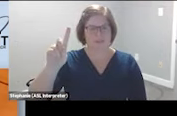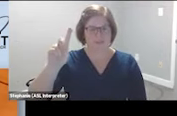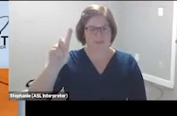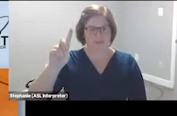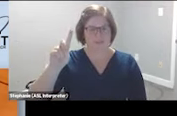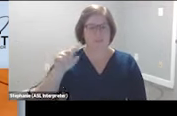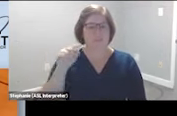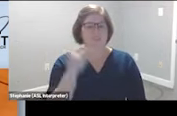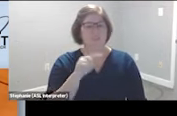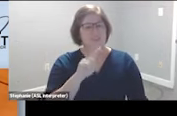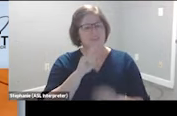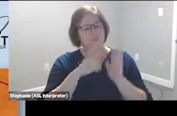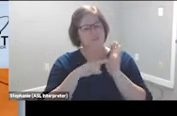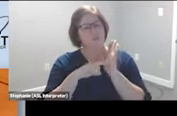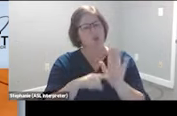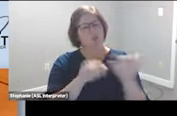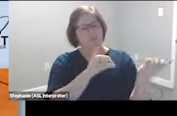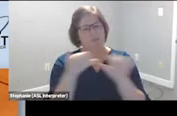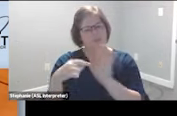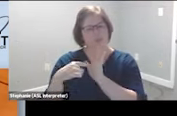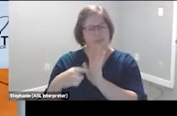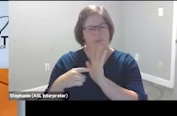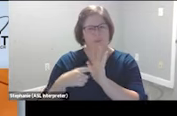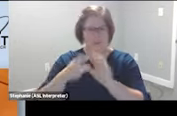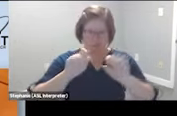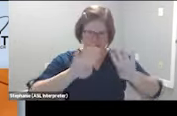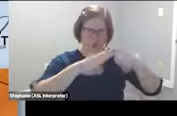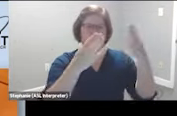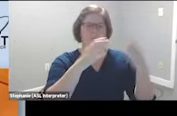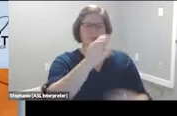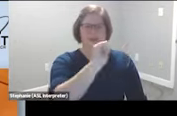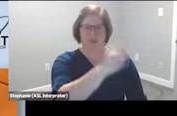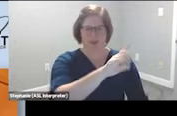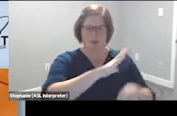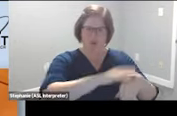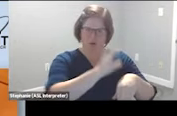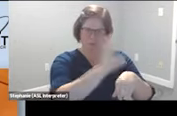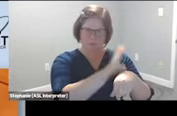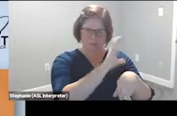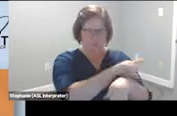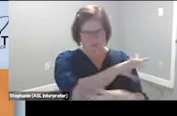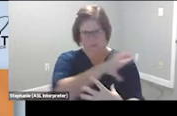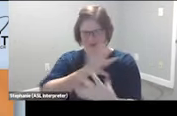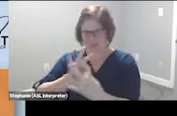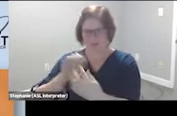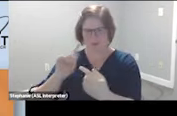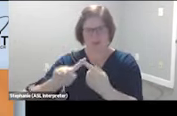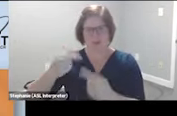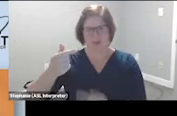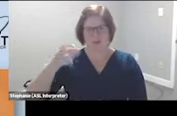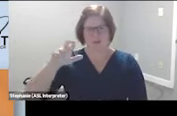examples where OpenSCAD on the computer connected to Graphiti can